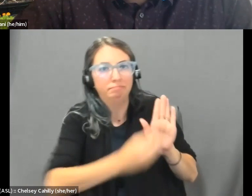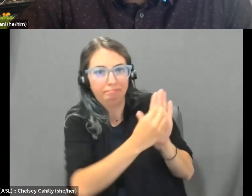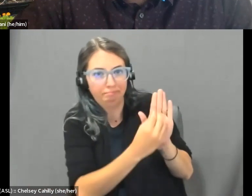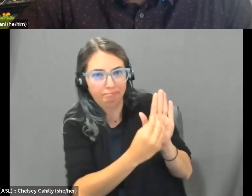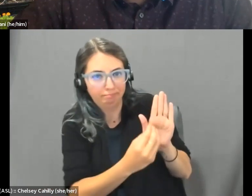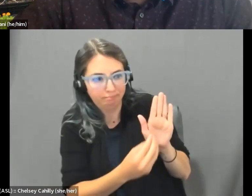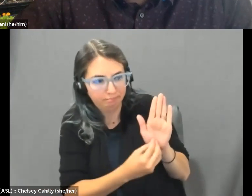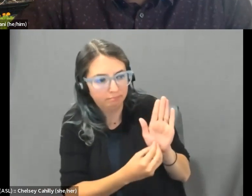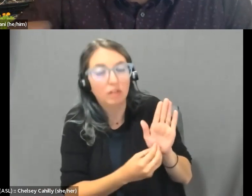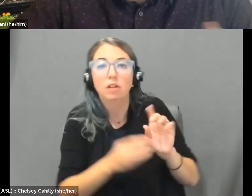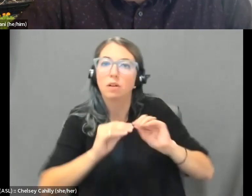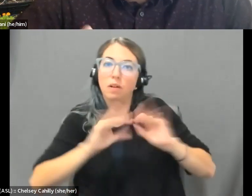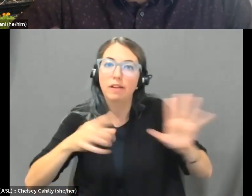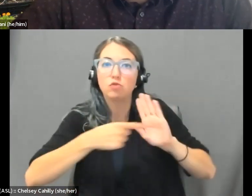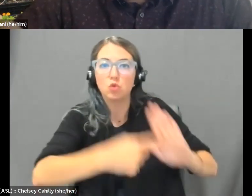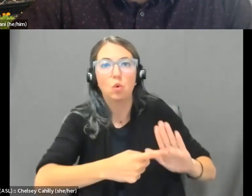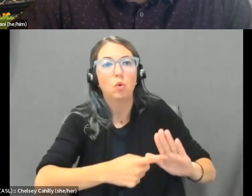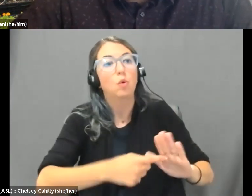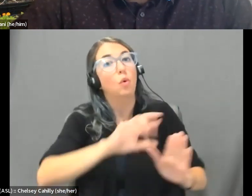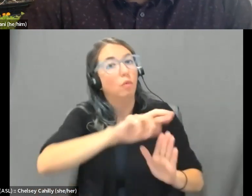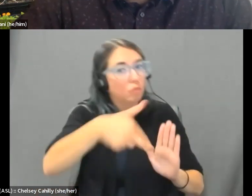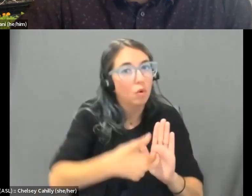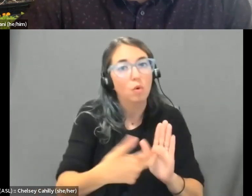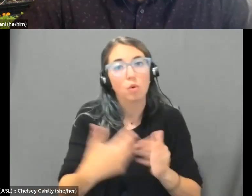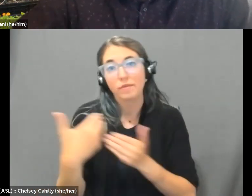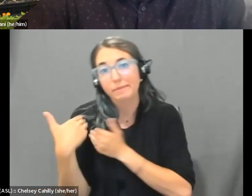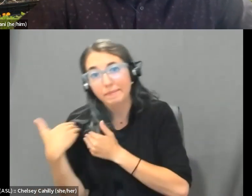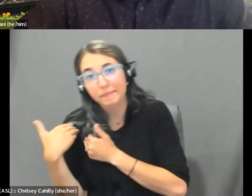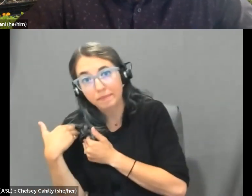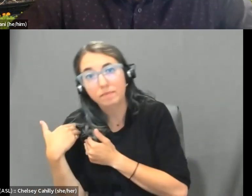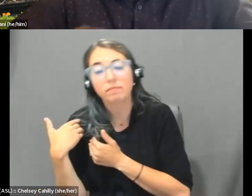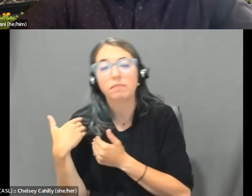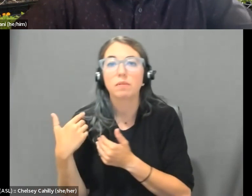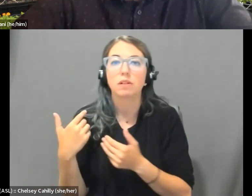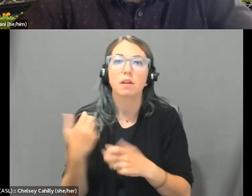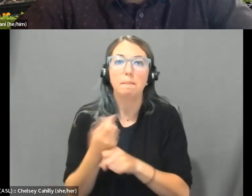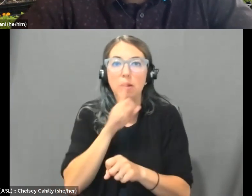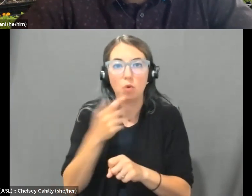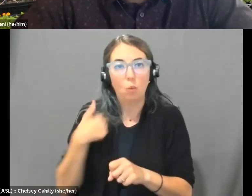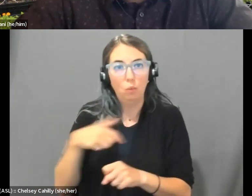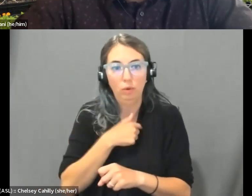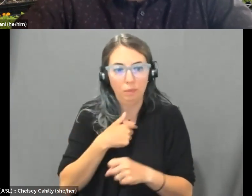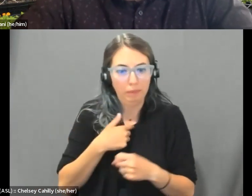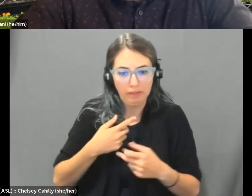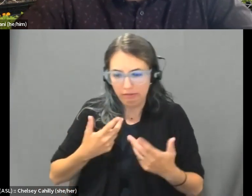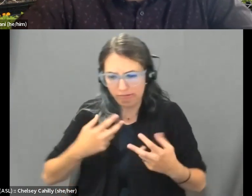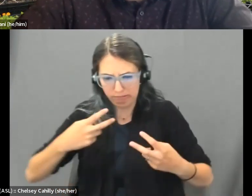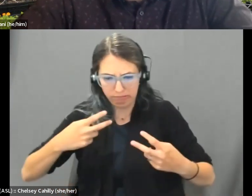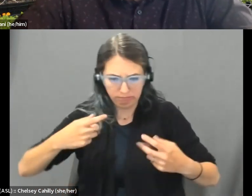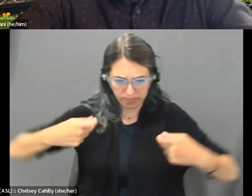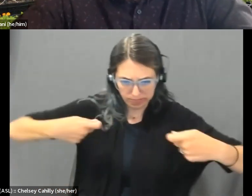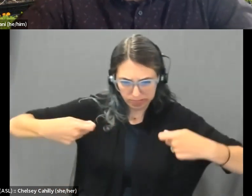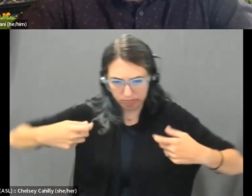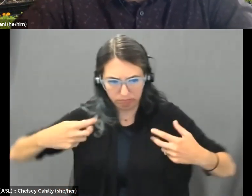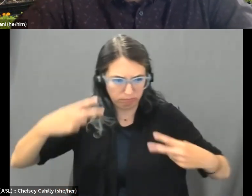ourselves accountable to make sure that we're following up with different commitments to community members. So for